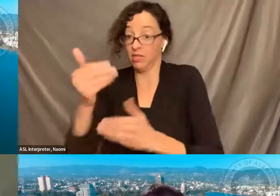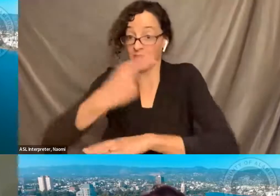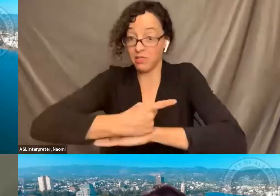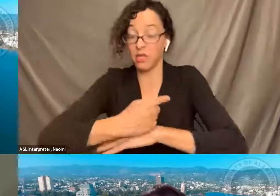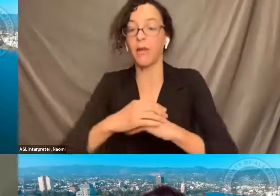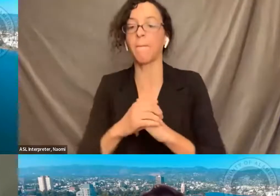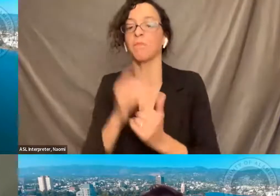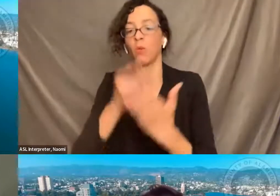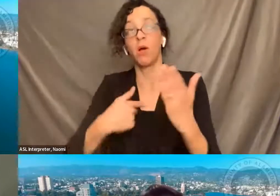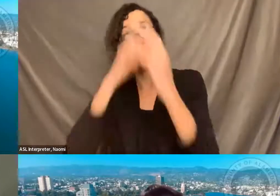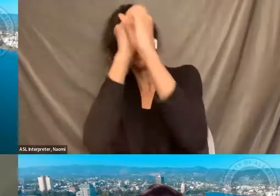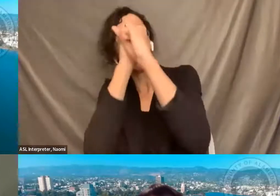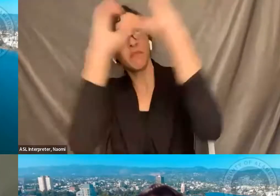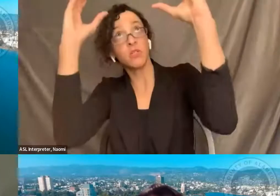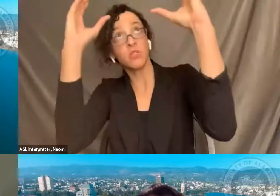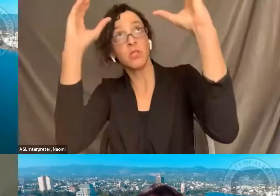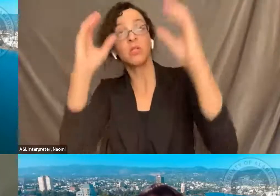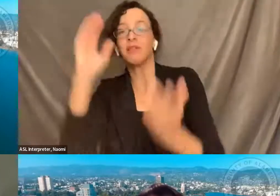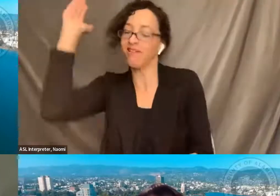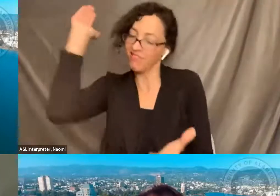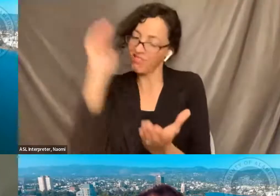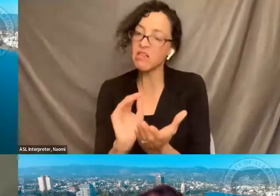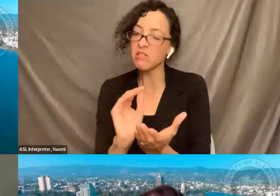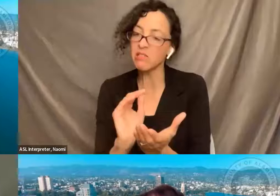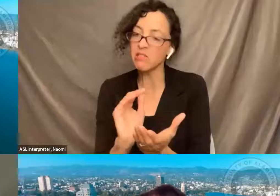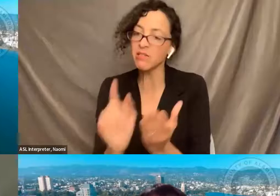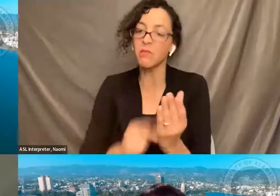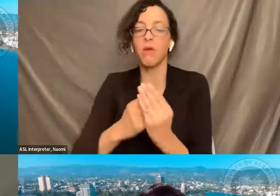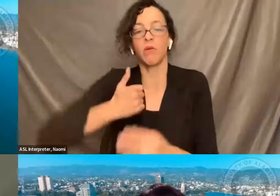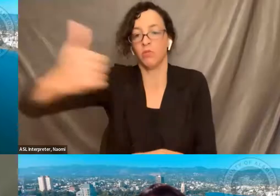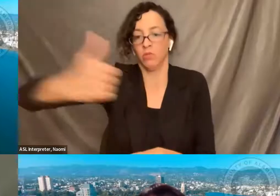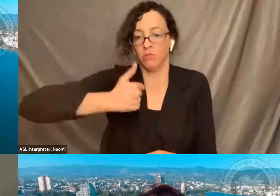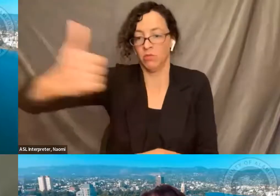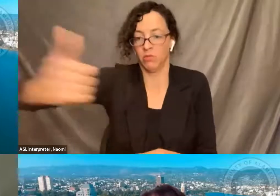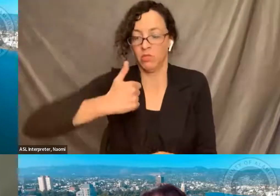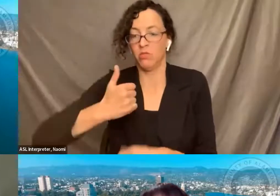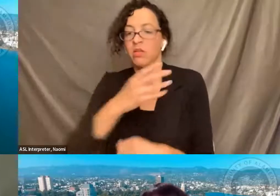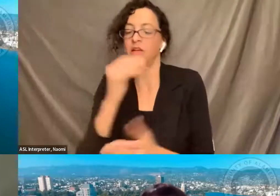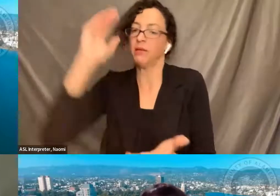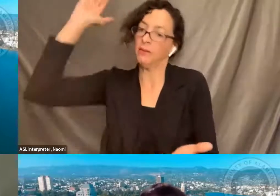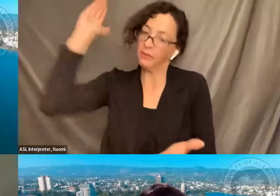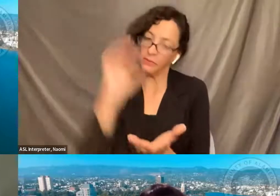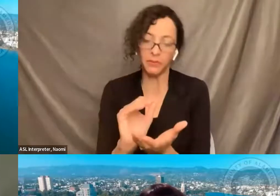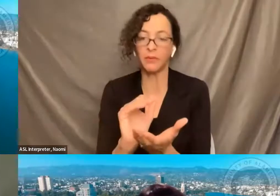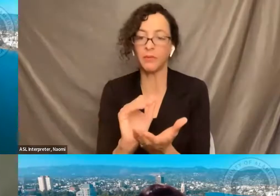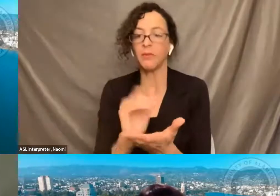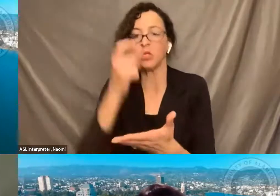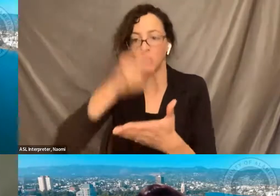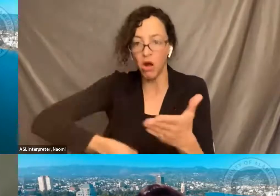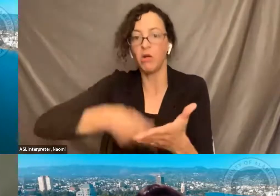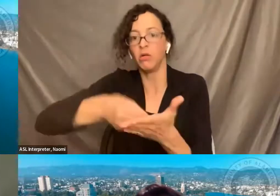I envision is far less transportation and far less costly